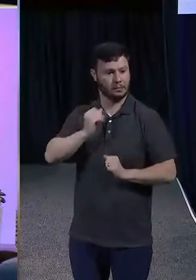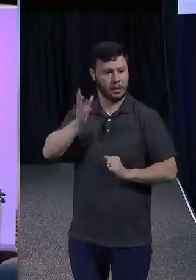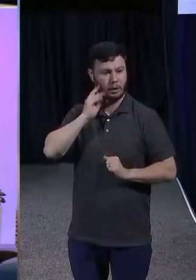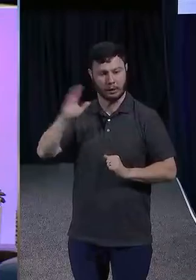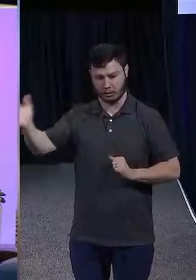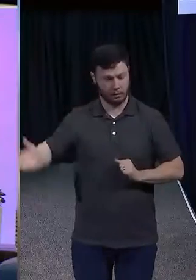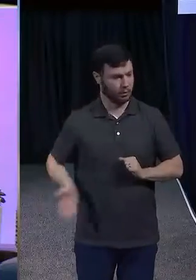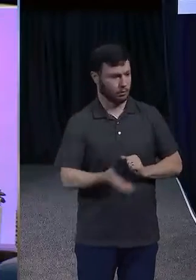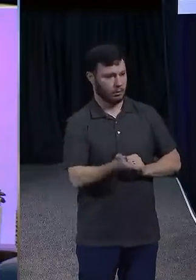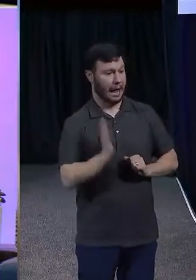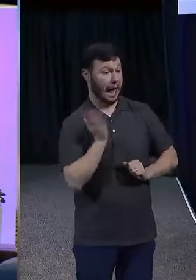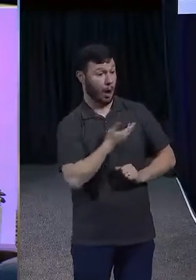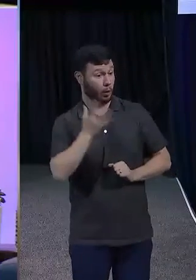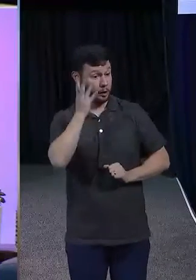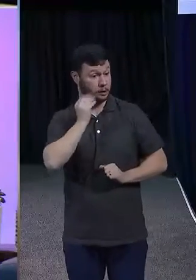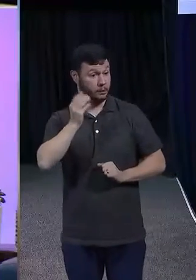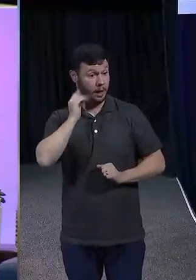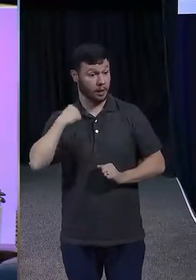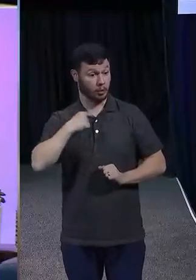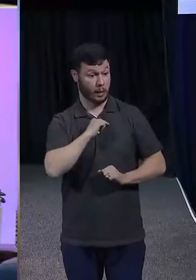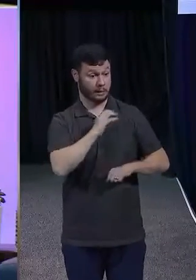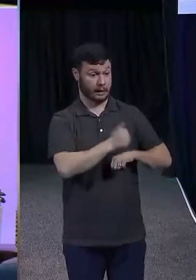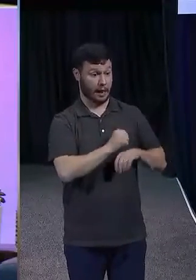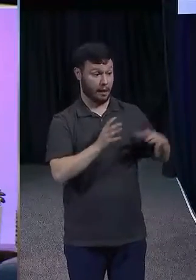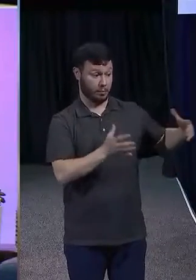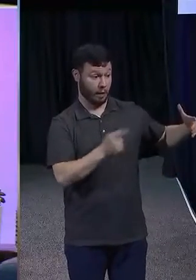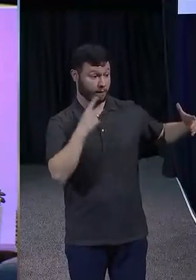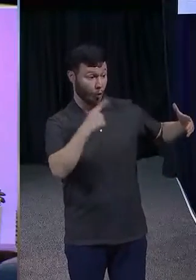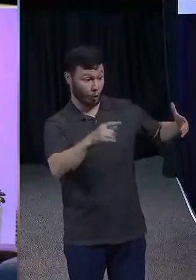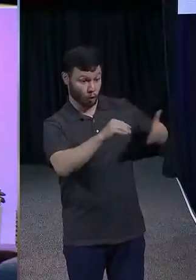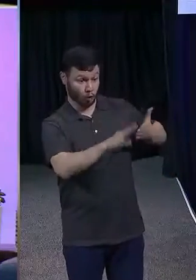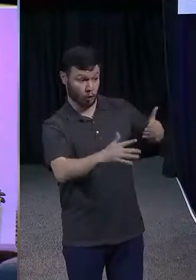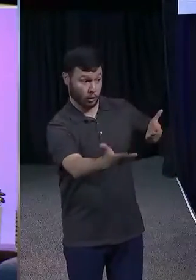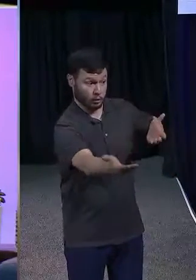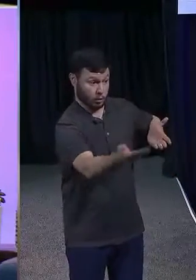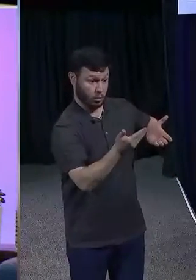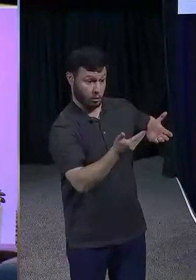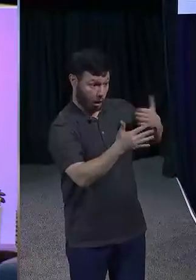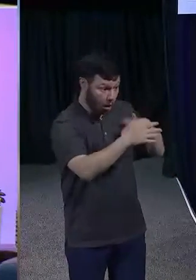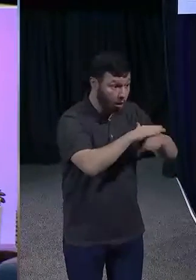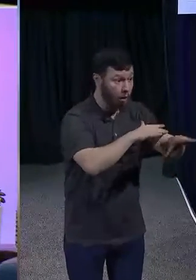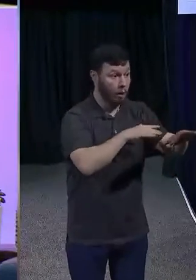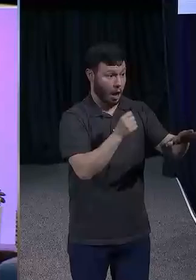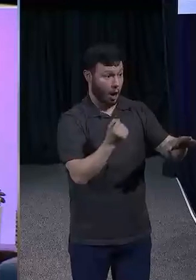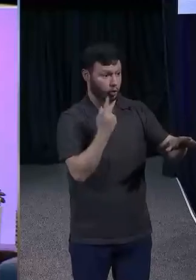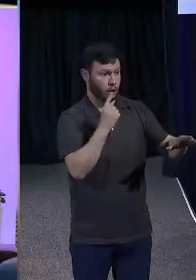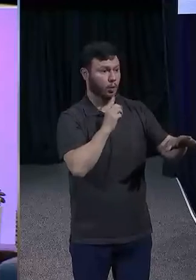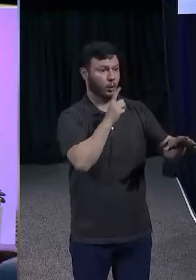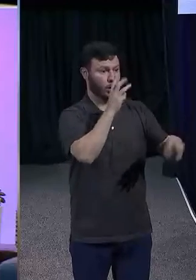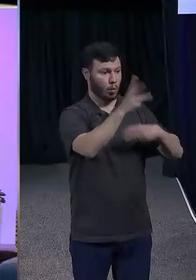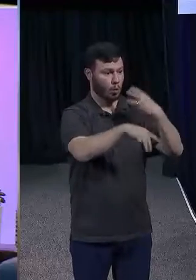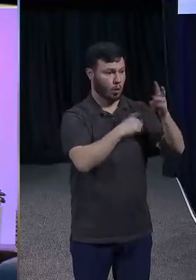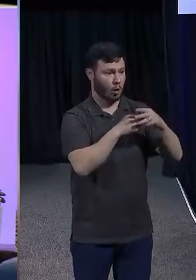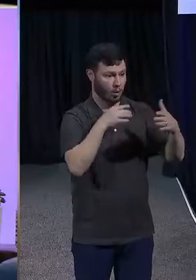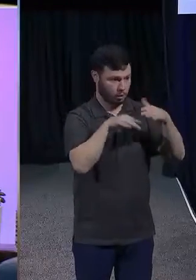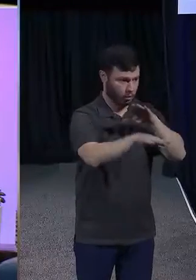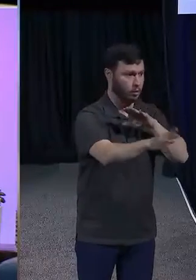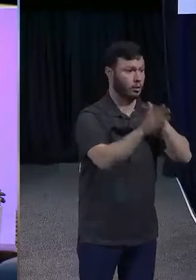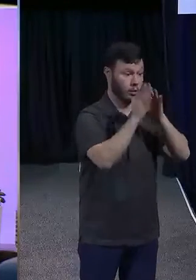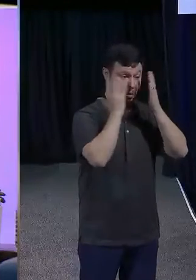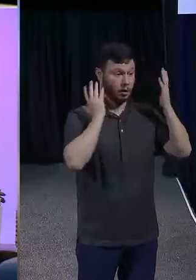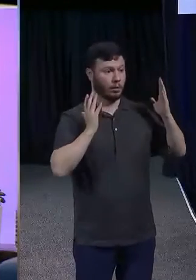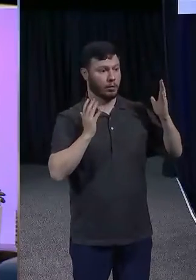we create for our students to understand what the real world is going to be like when they're out